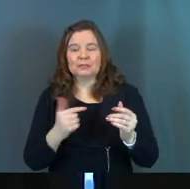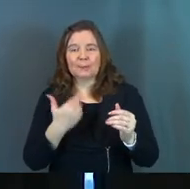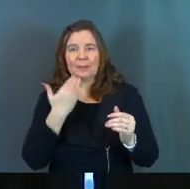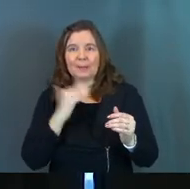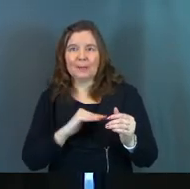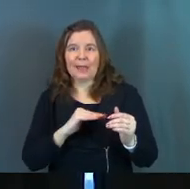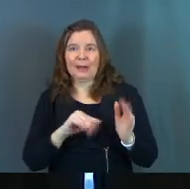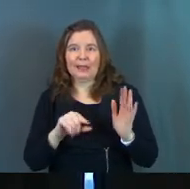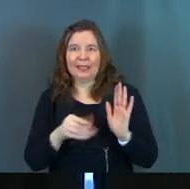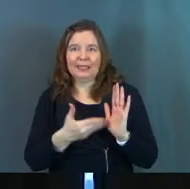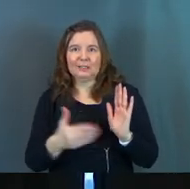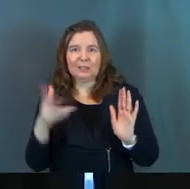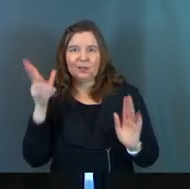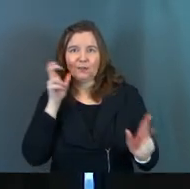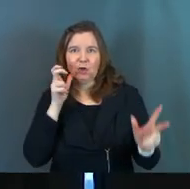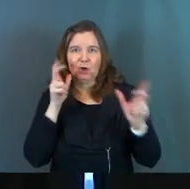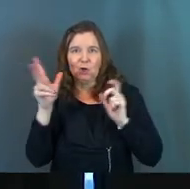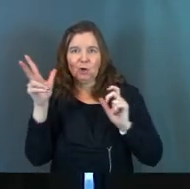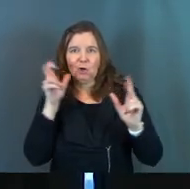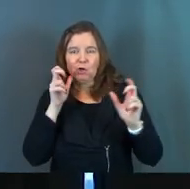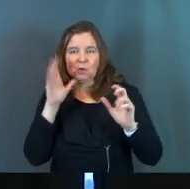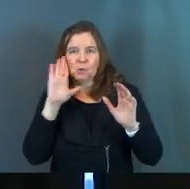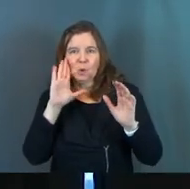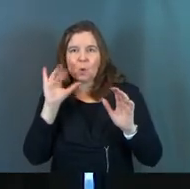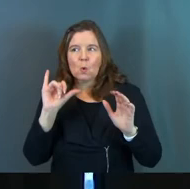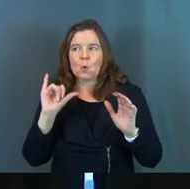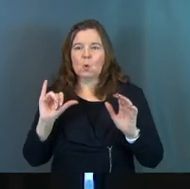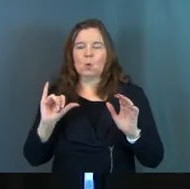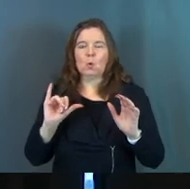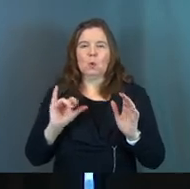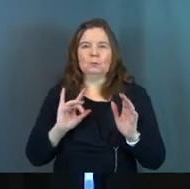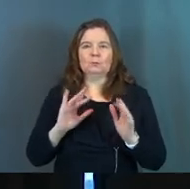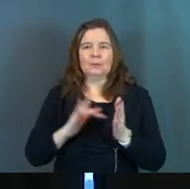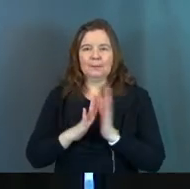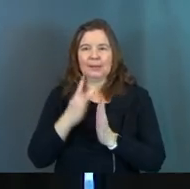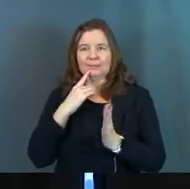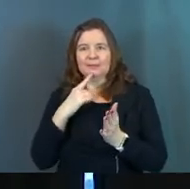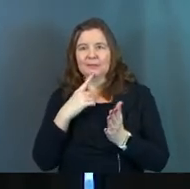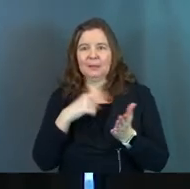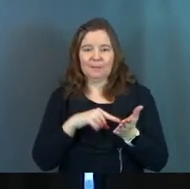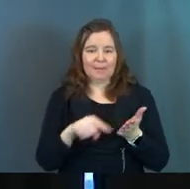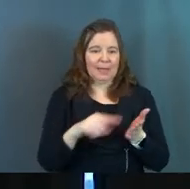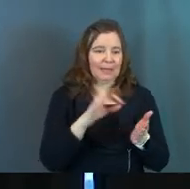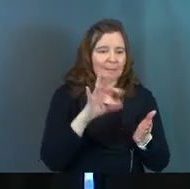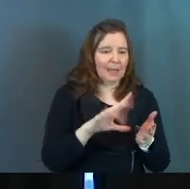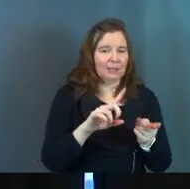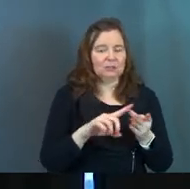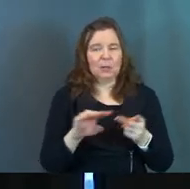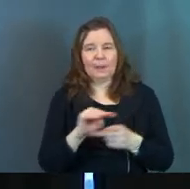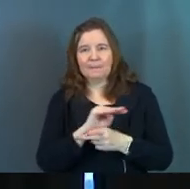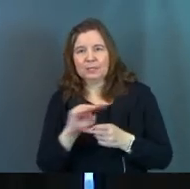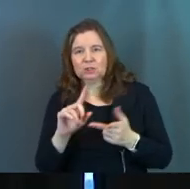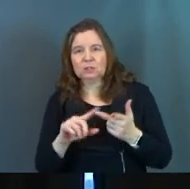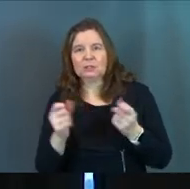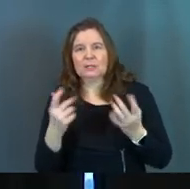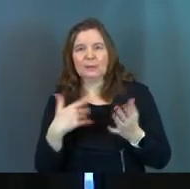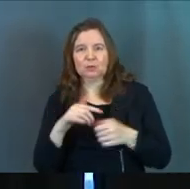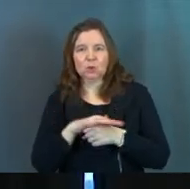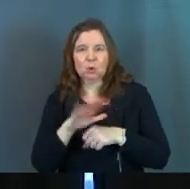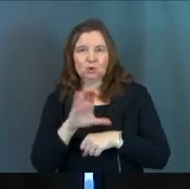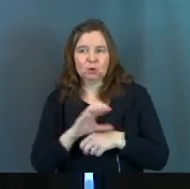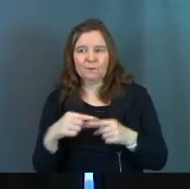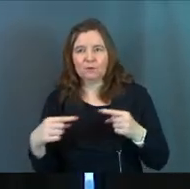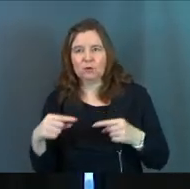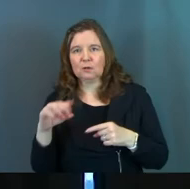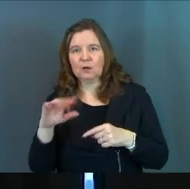of the bad things that you've heard and tell you what the Bible really says. We're going to talk about paying pastors. We're going to talk about missions and how much should go to your local